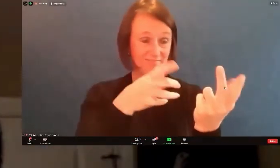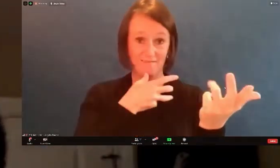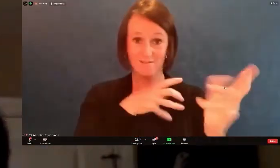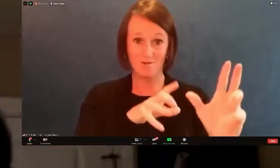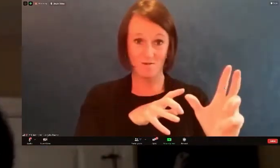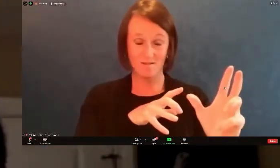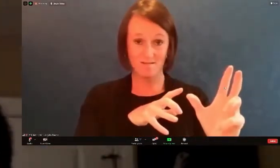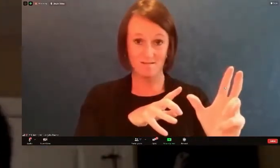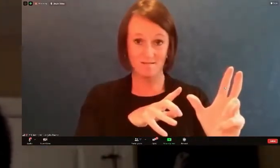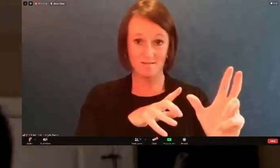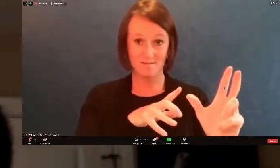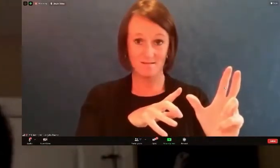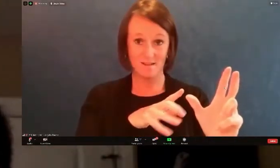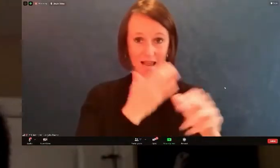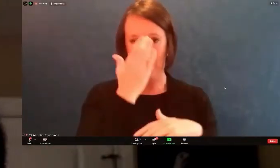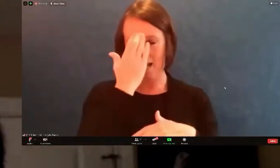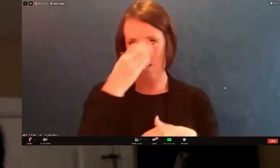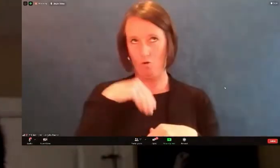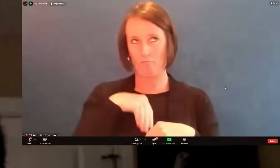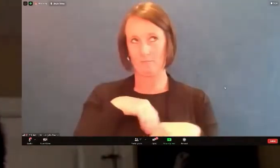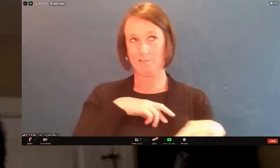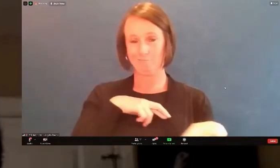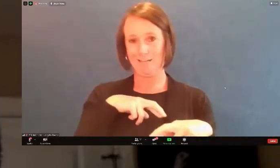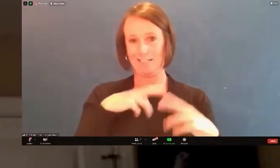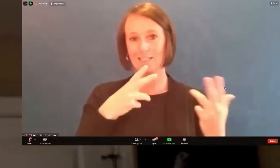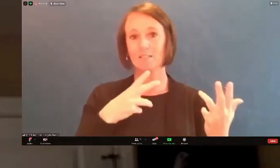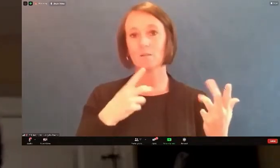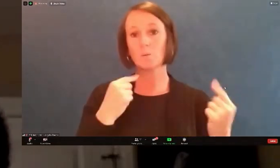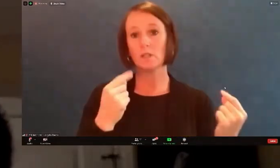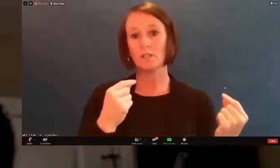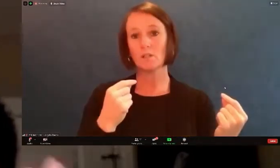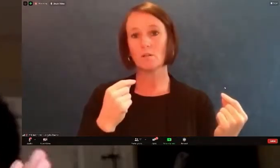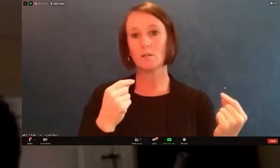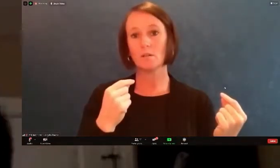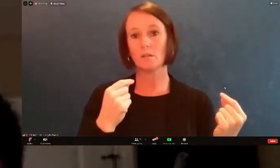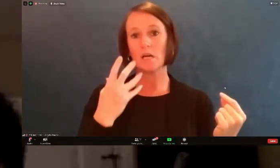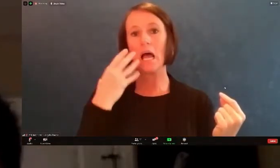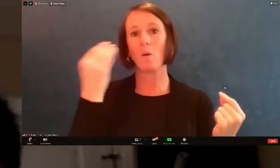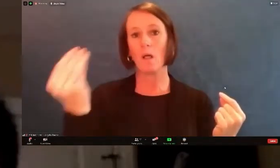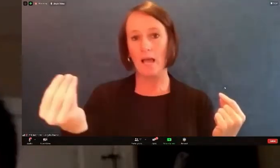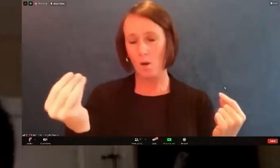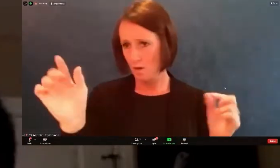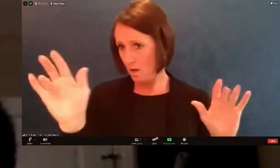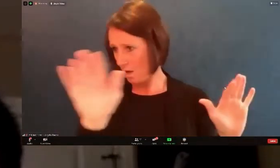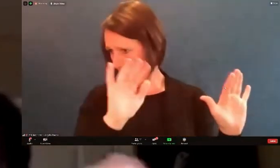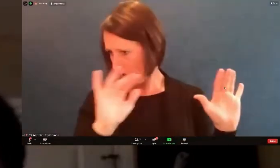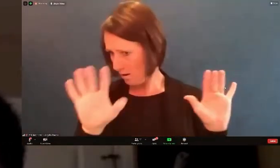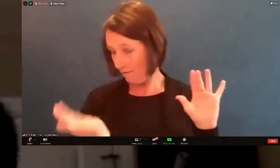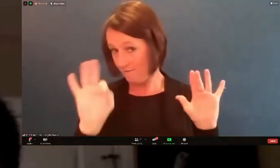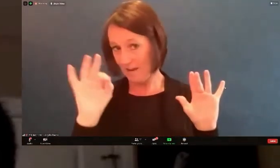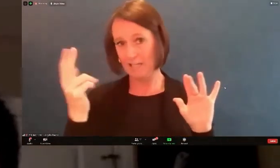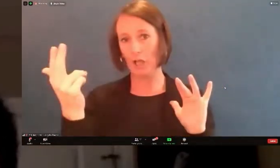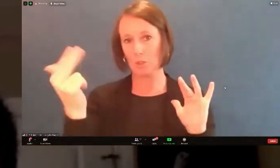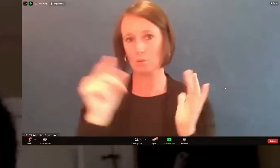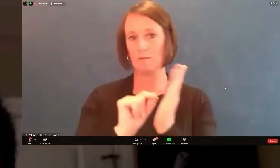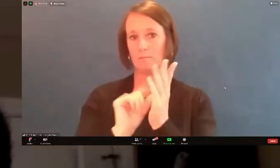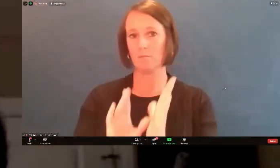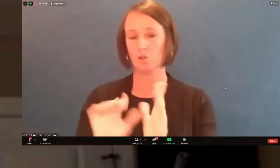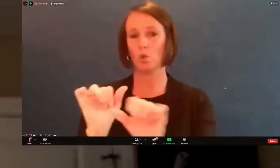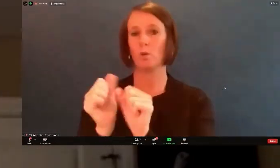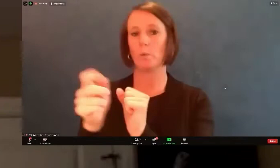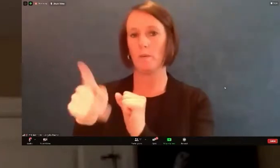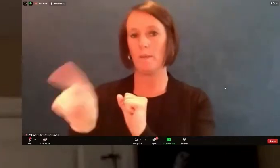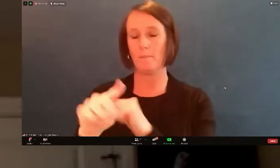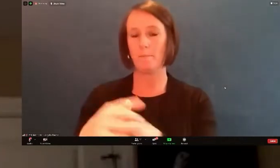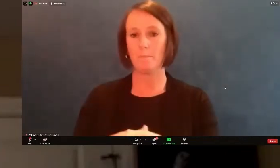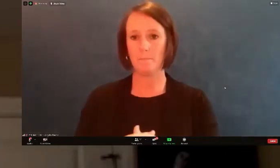ready, and I know it's ready, then what I'll do is I'll go out and I will find a 13th publisher and I'll work with them. So the